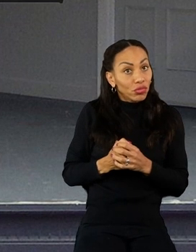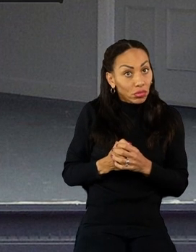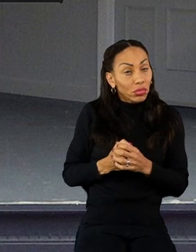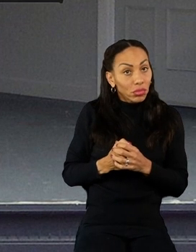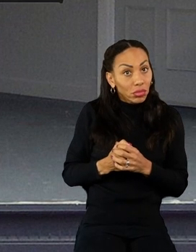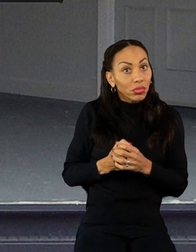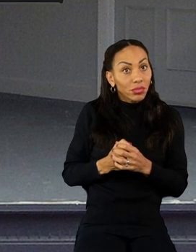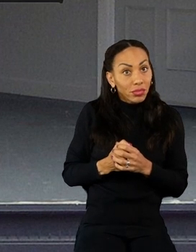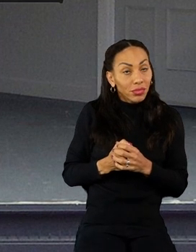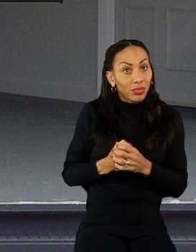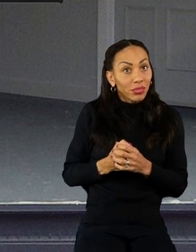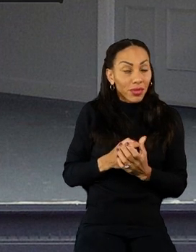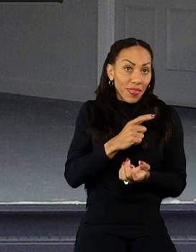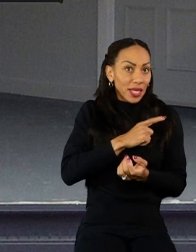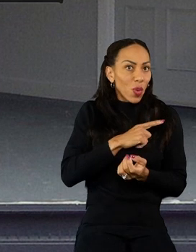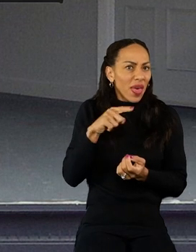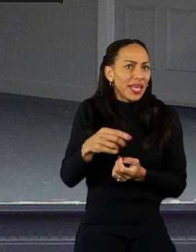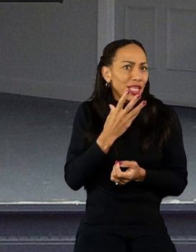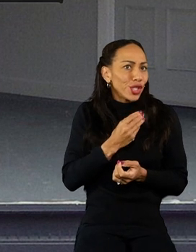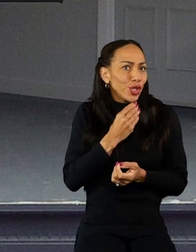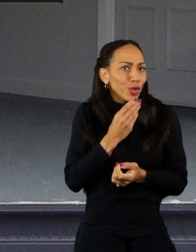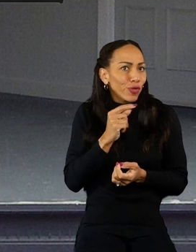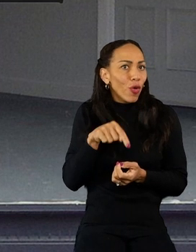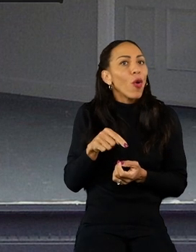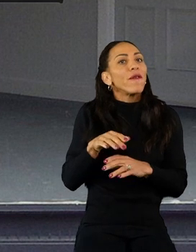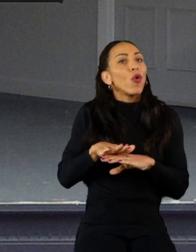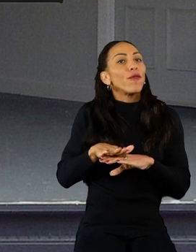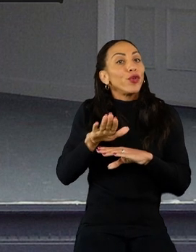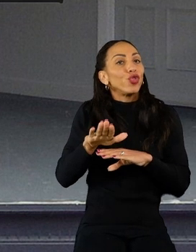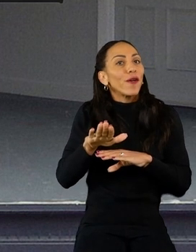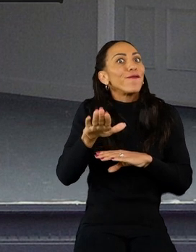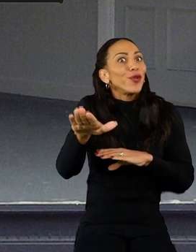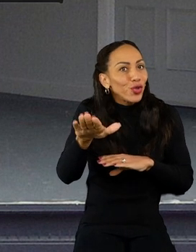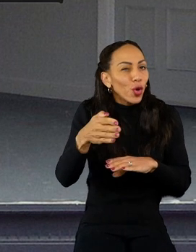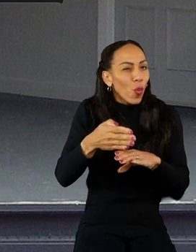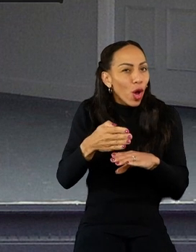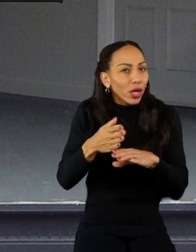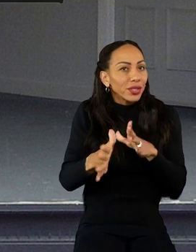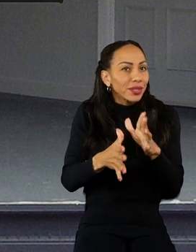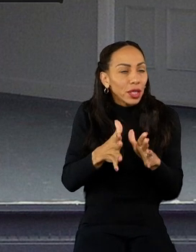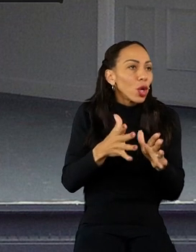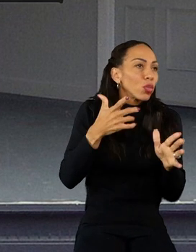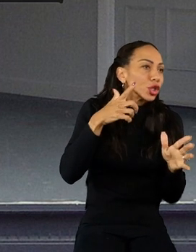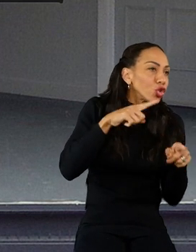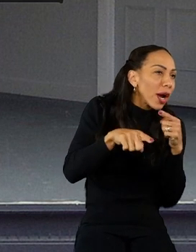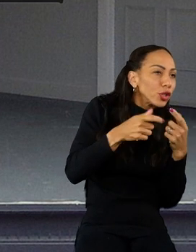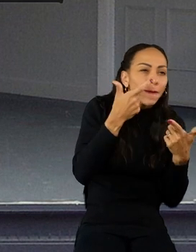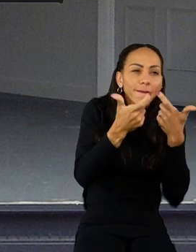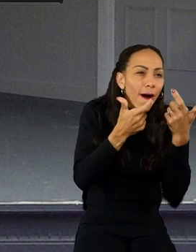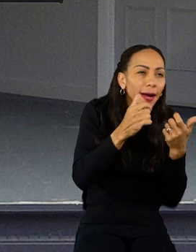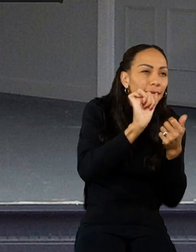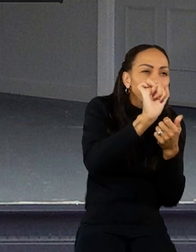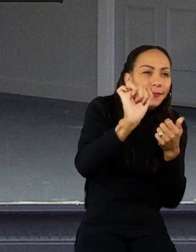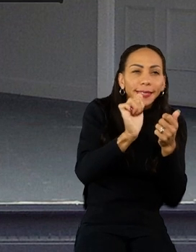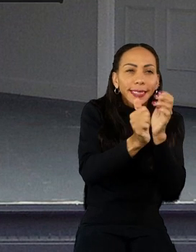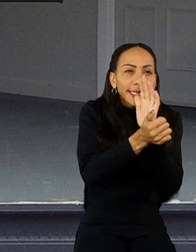the challenge, and that's what makes this a useful exercise in finding into for future works,